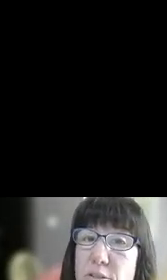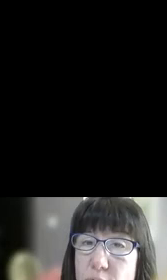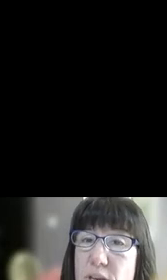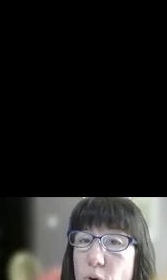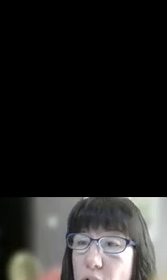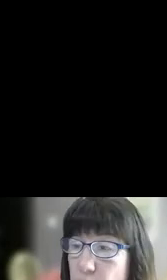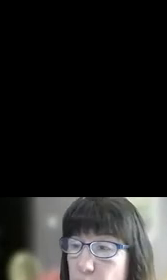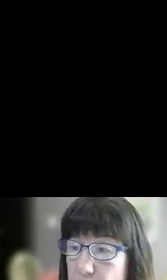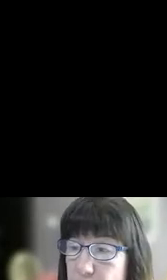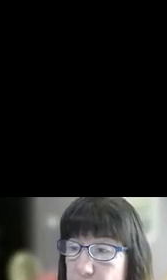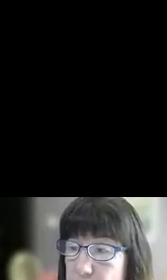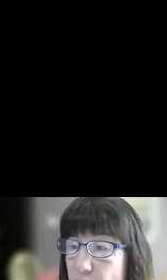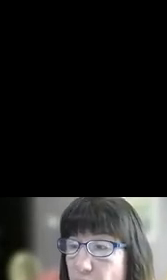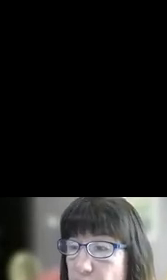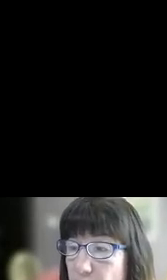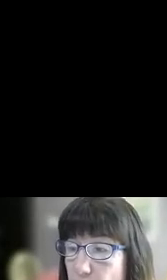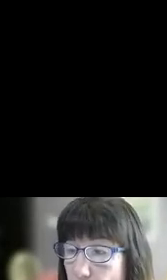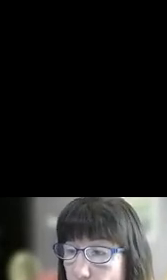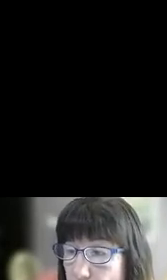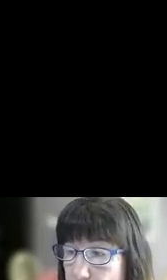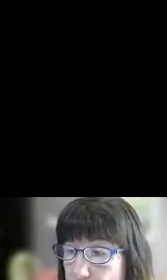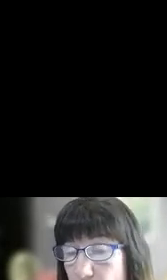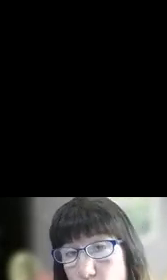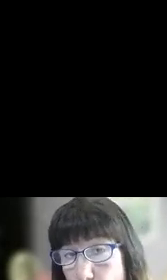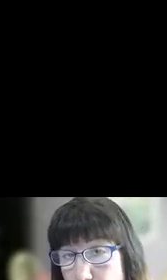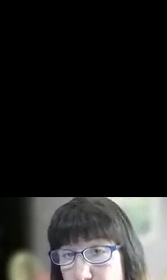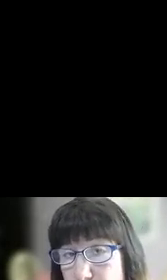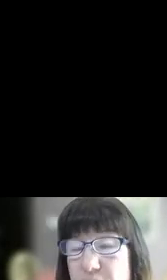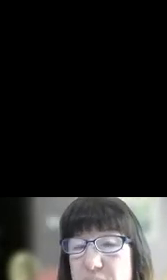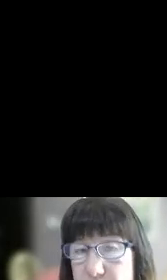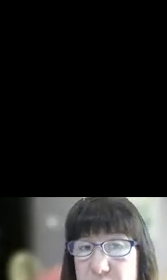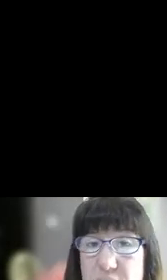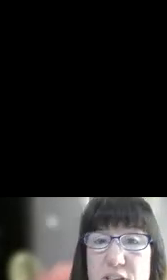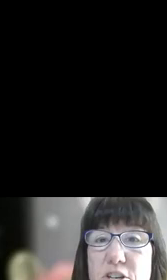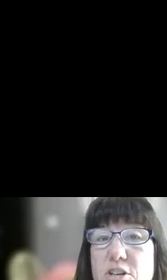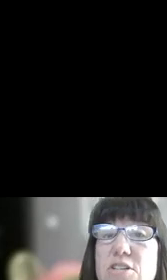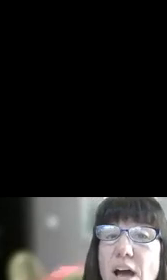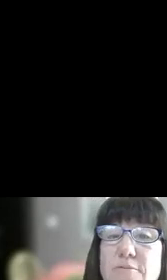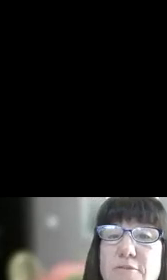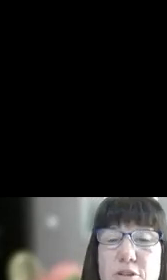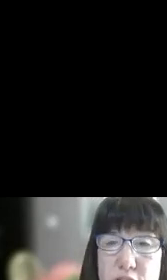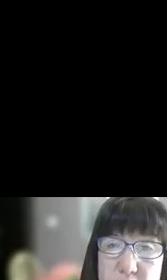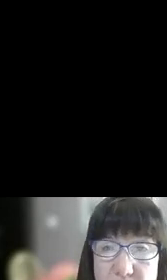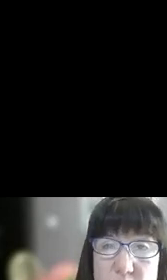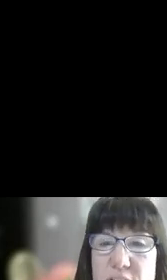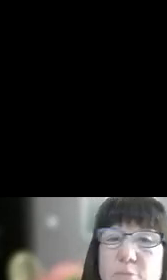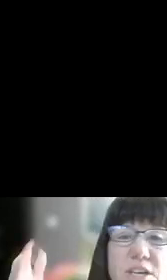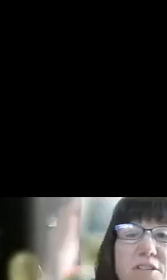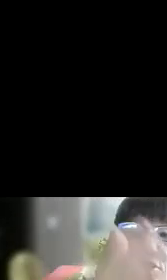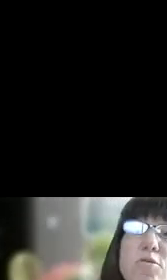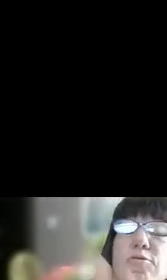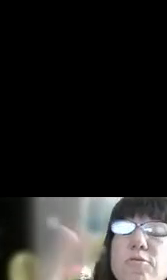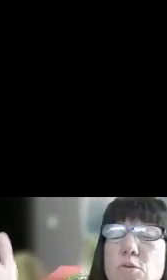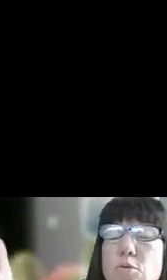there are three work term placements that are part of co-op, it does extend your time for your degree out,